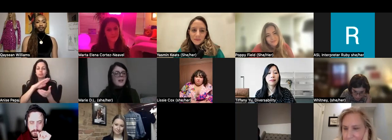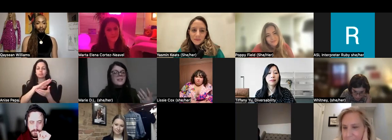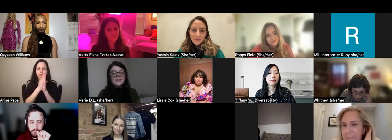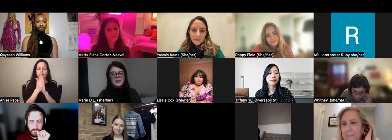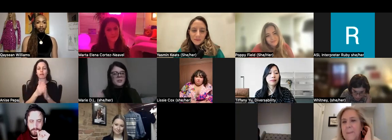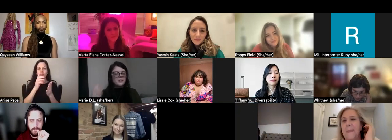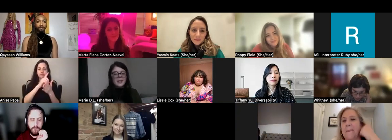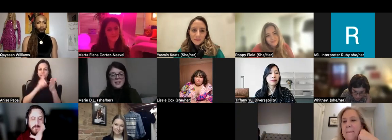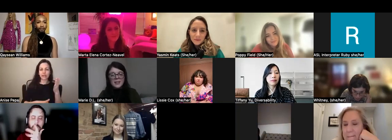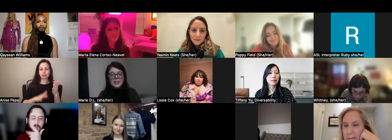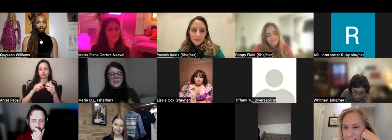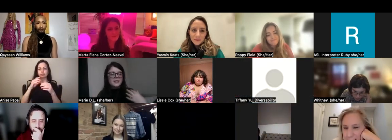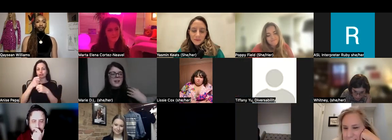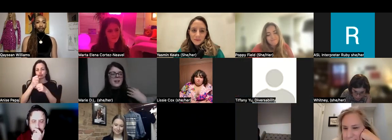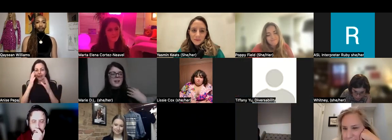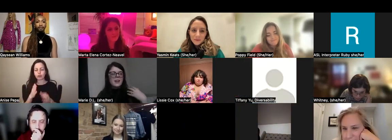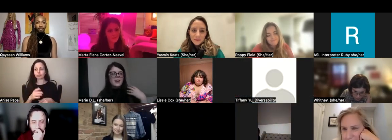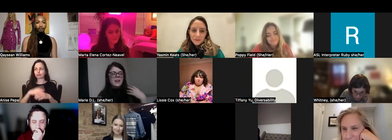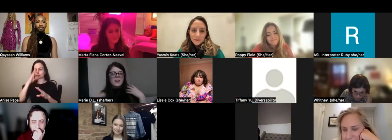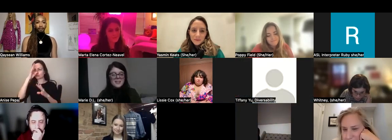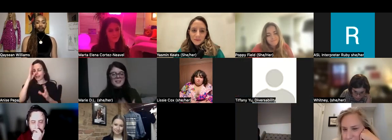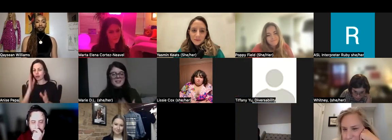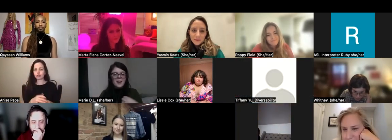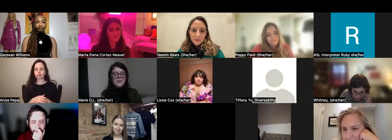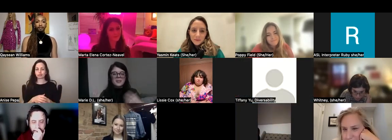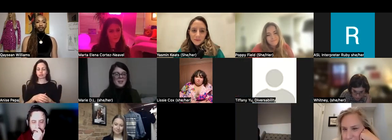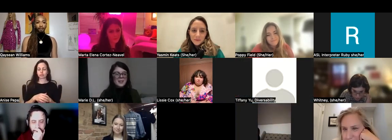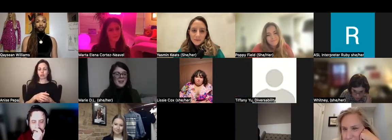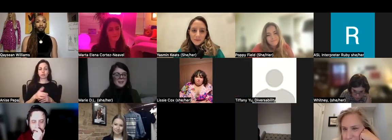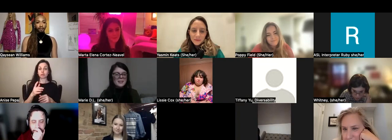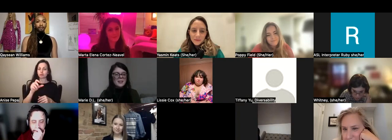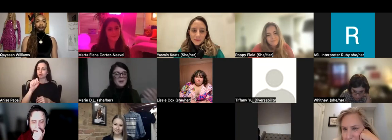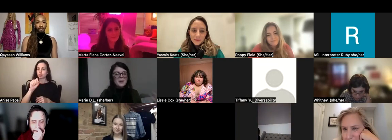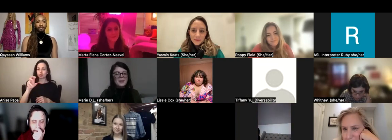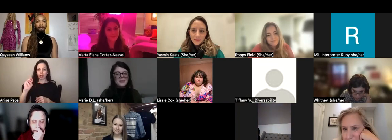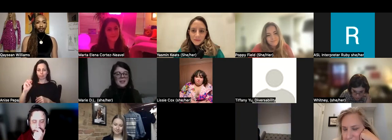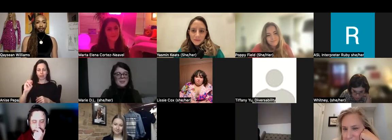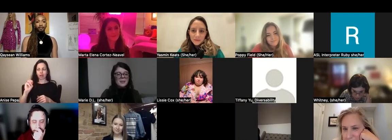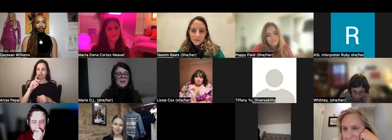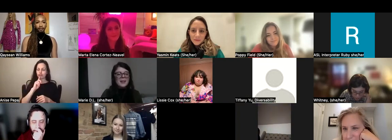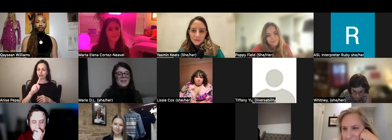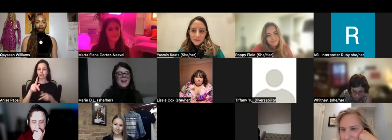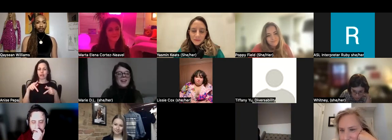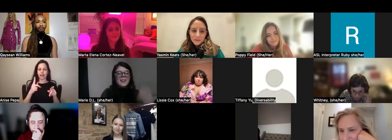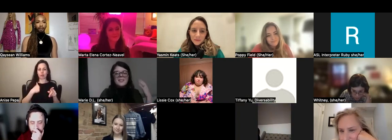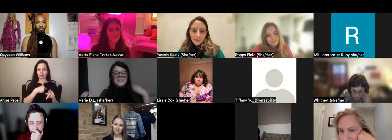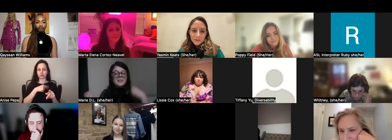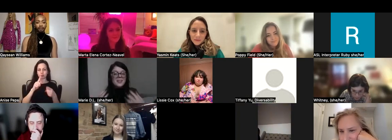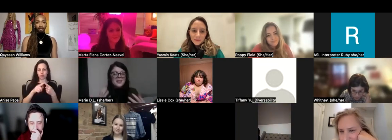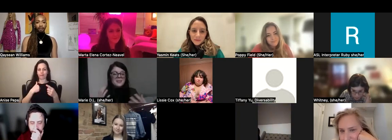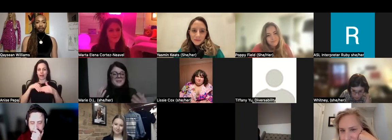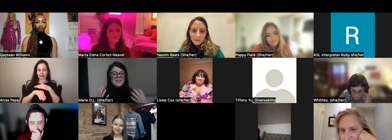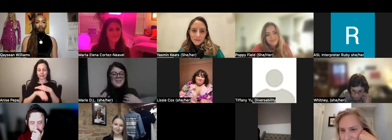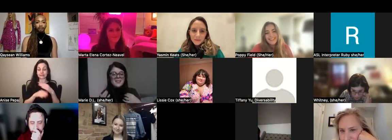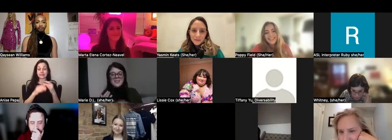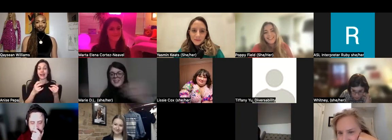creators, consultants. Social media has made that so accessible. And you lead me now to Lissie. I'm